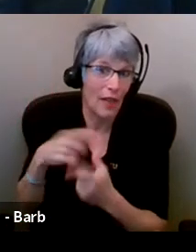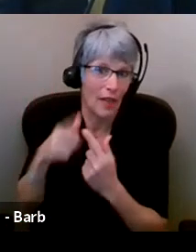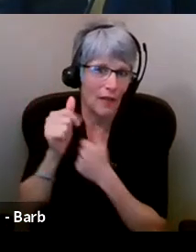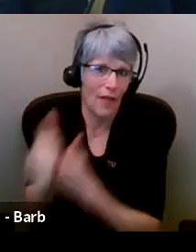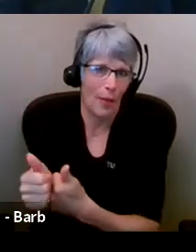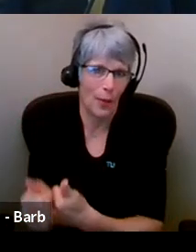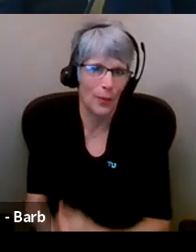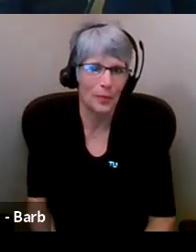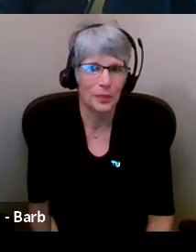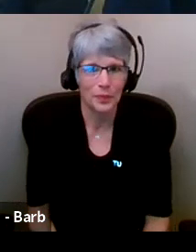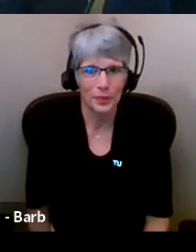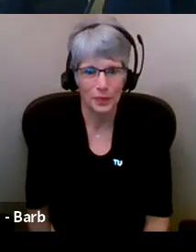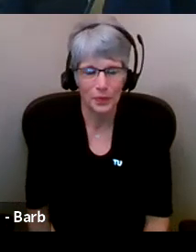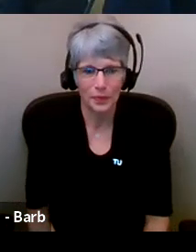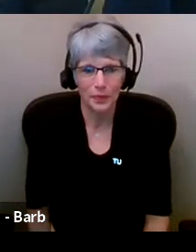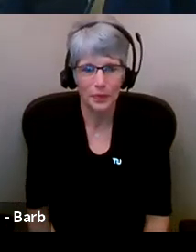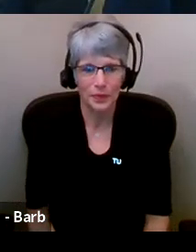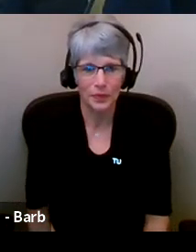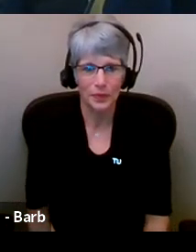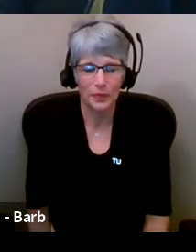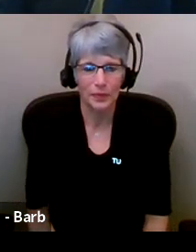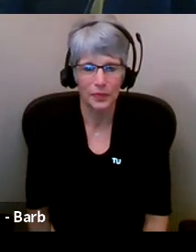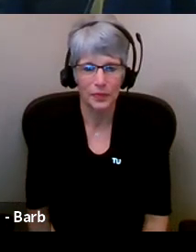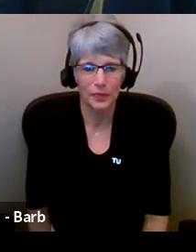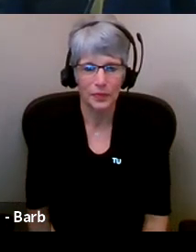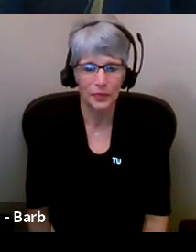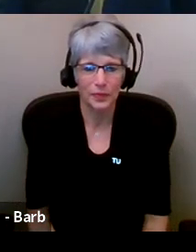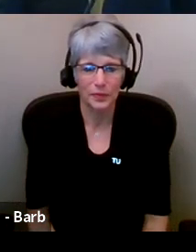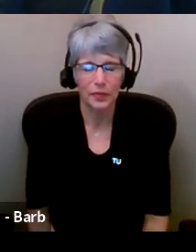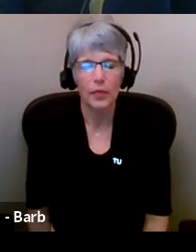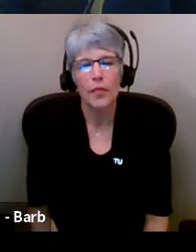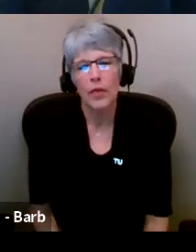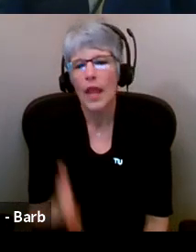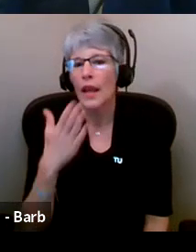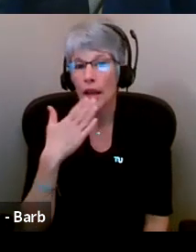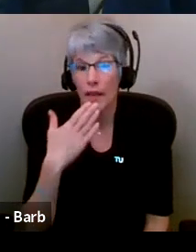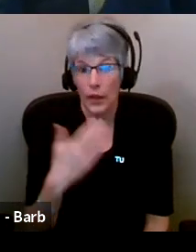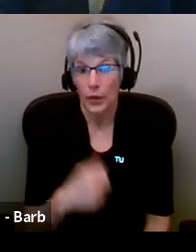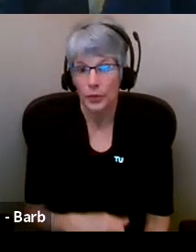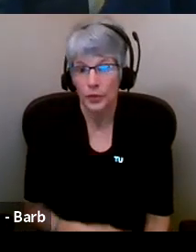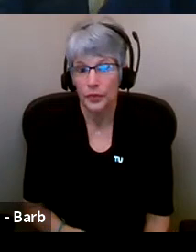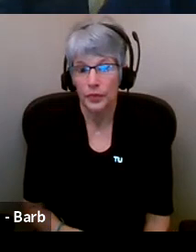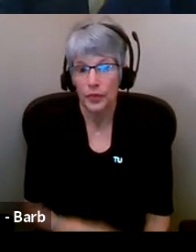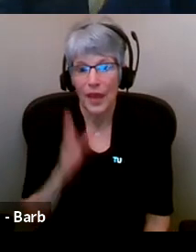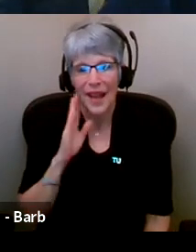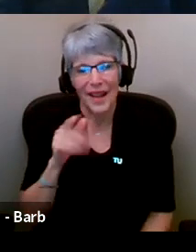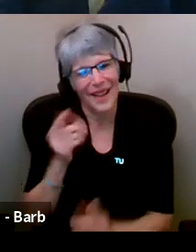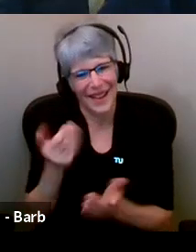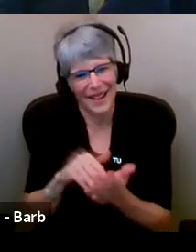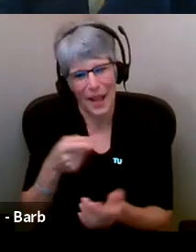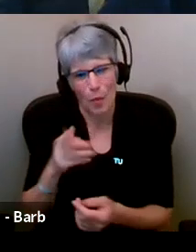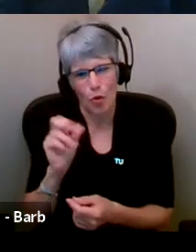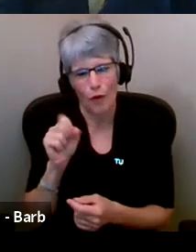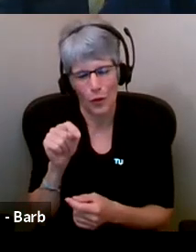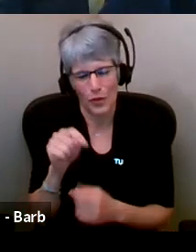Thank you. We'll keep you talking here, Provost Perreault. Where